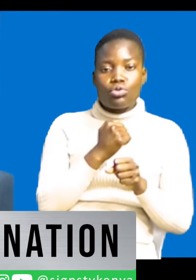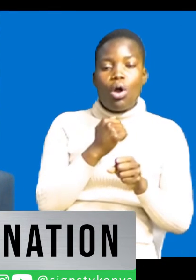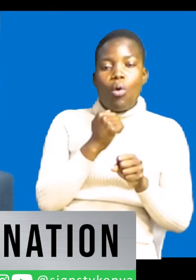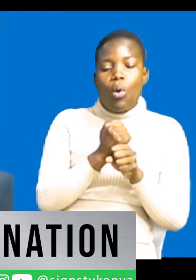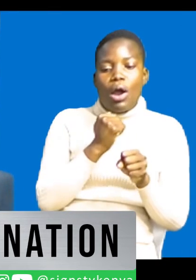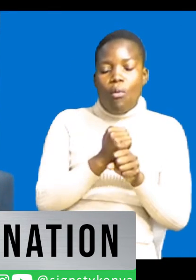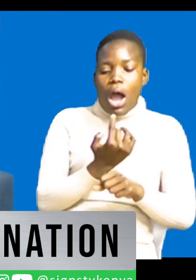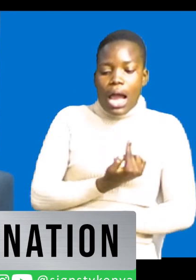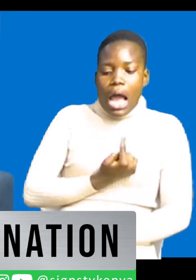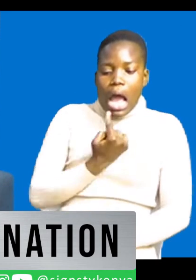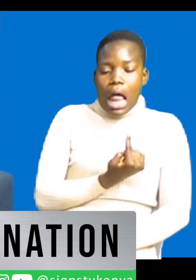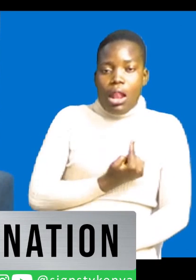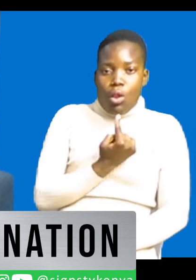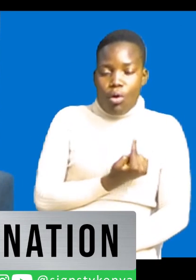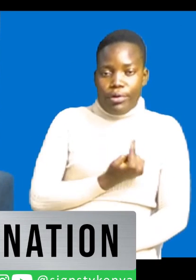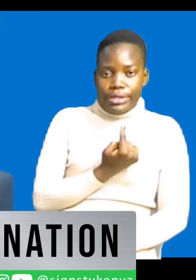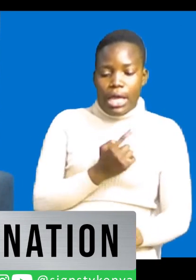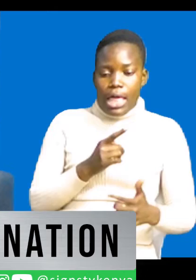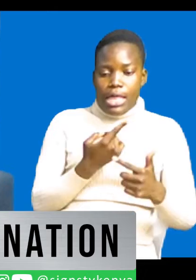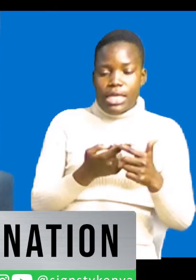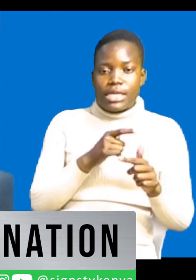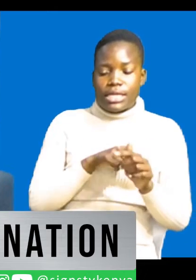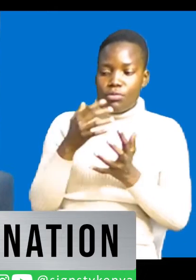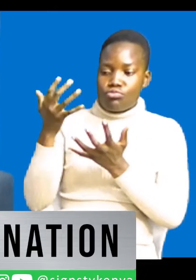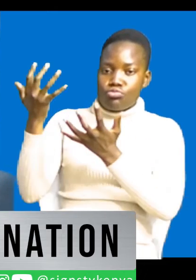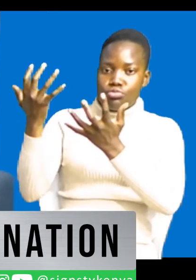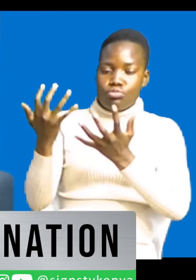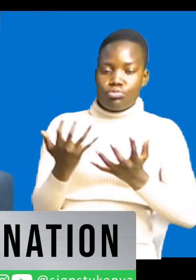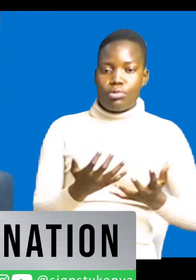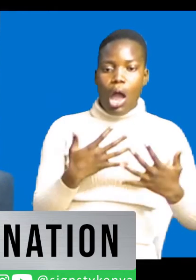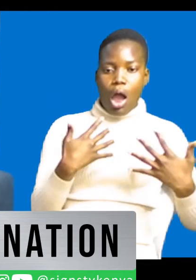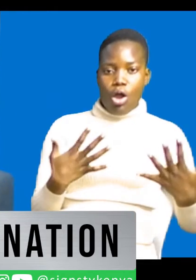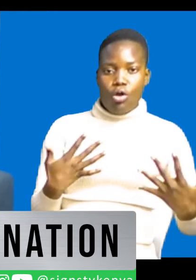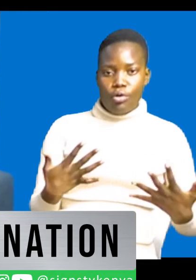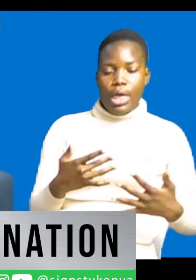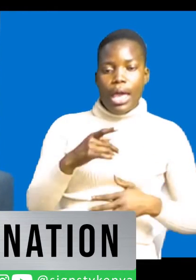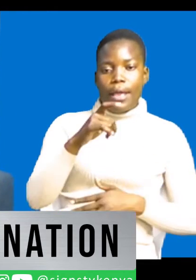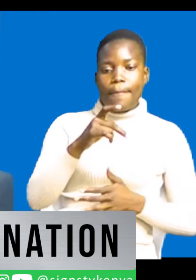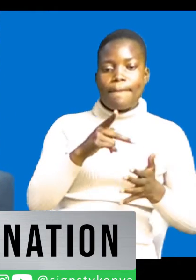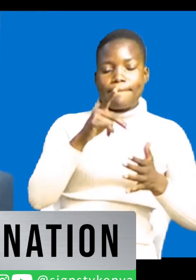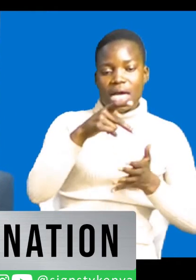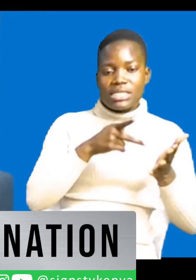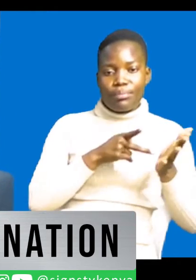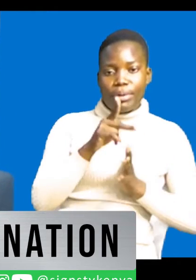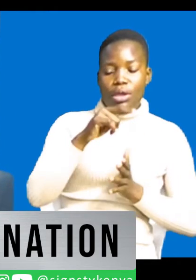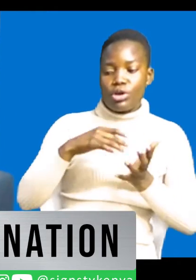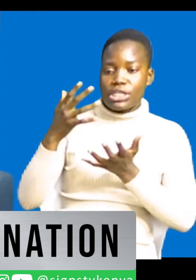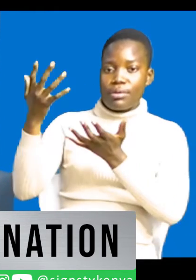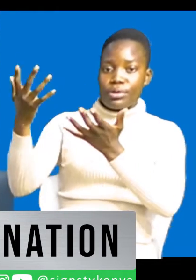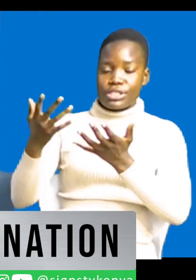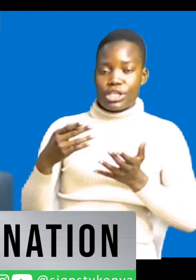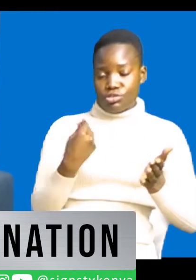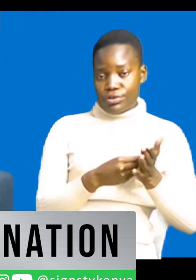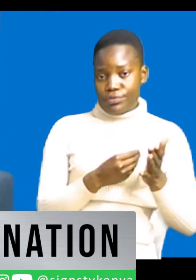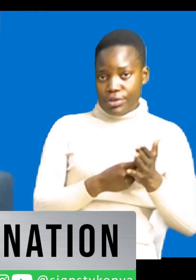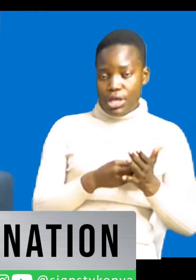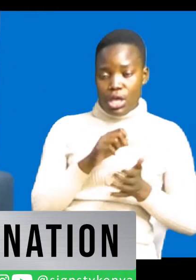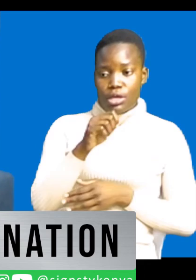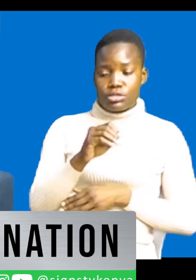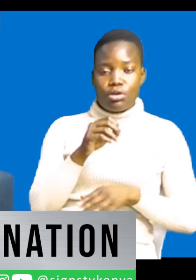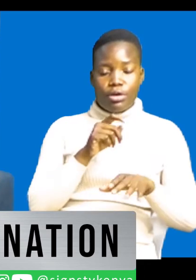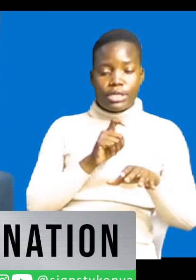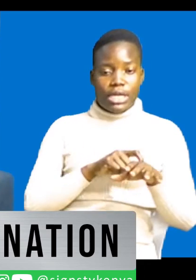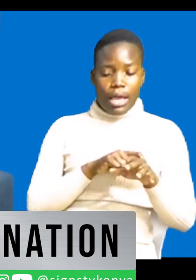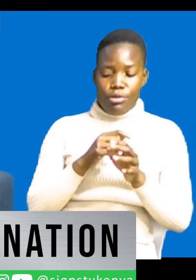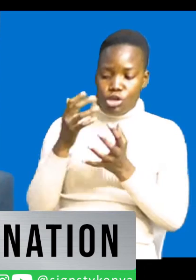by yourself. Right. And then when you bring goods, you have to cater, importation is very expensive. Right. So when you